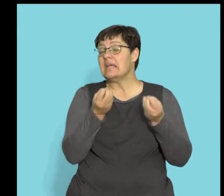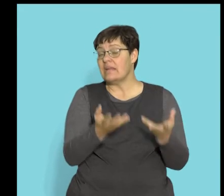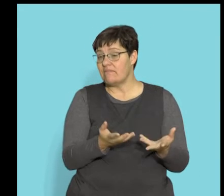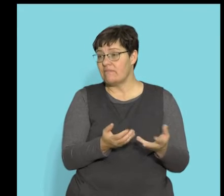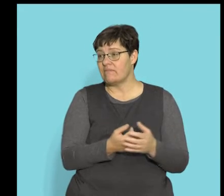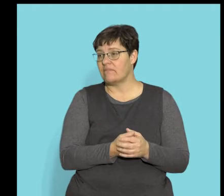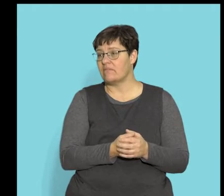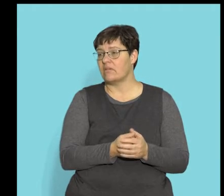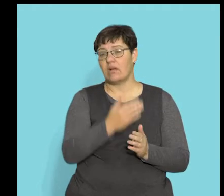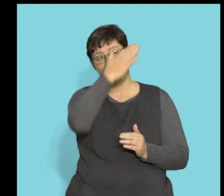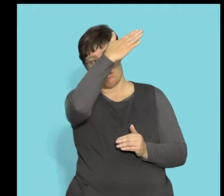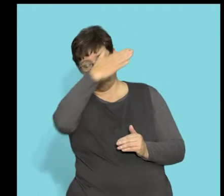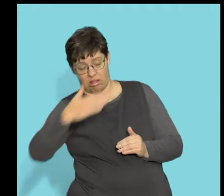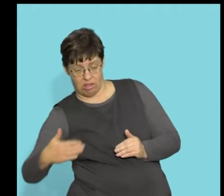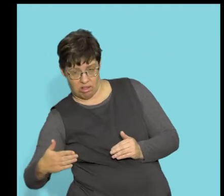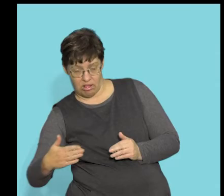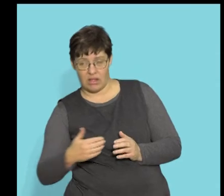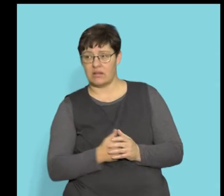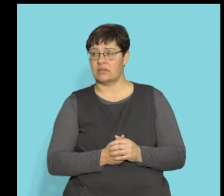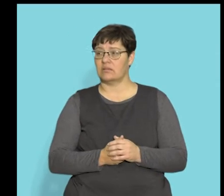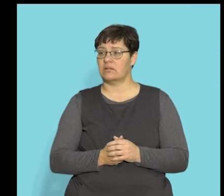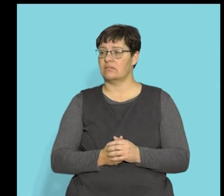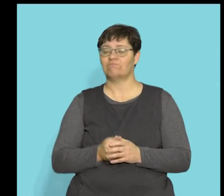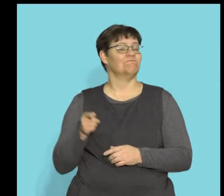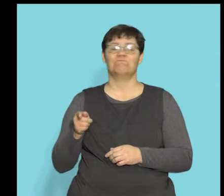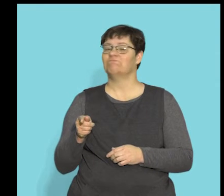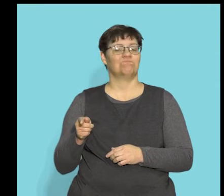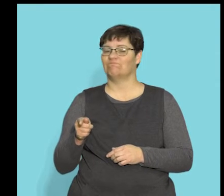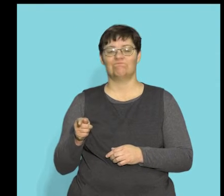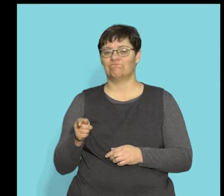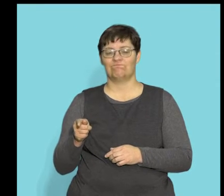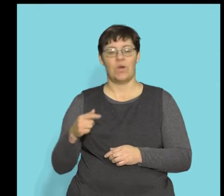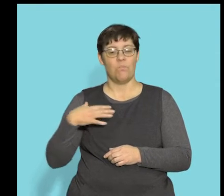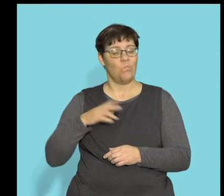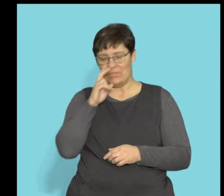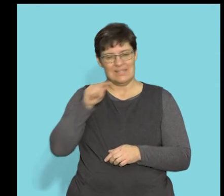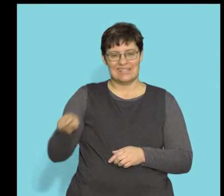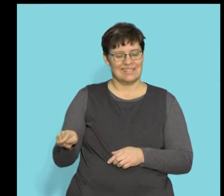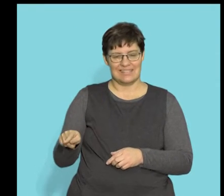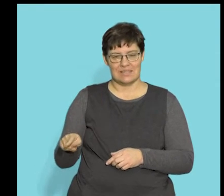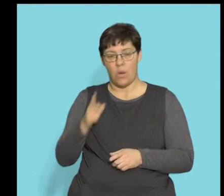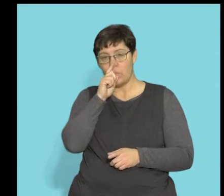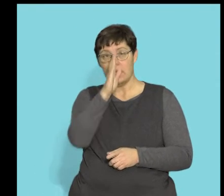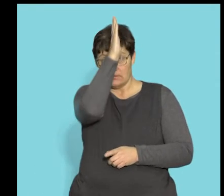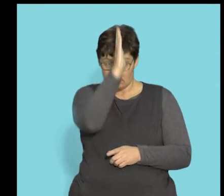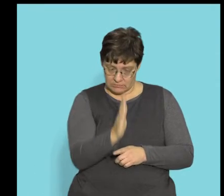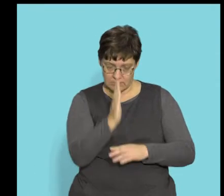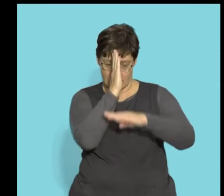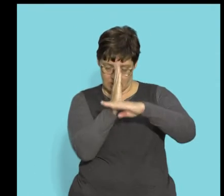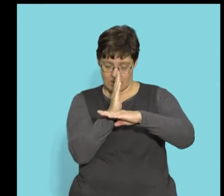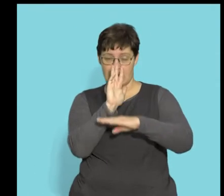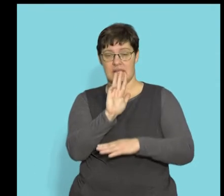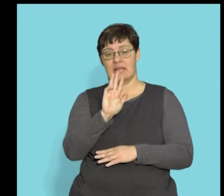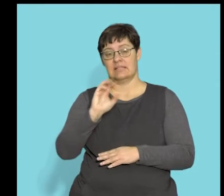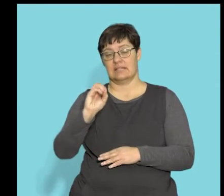with the slant height. The slant height is not necessarily the perpendicular height. So we must always make